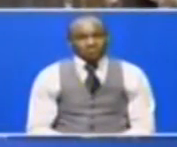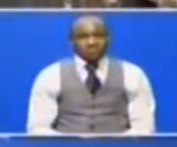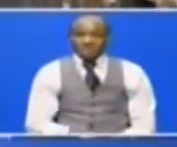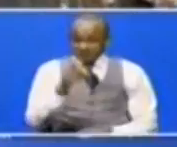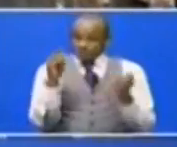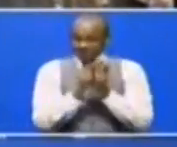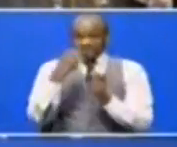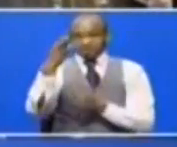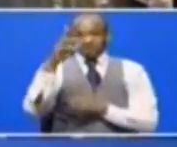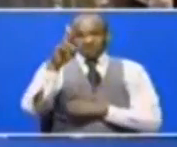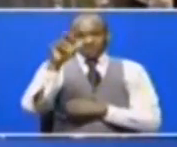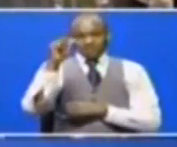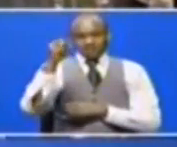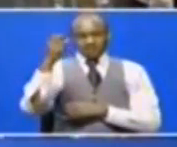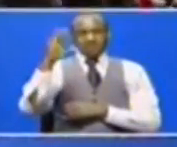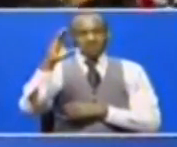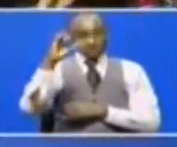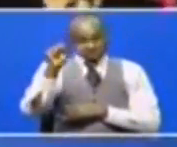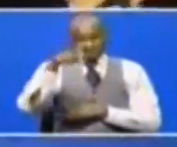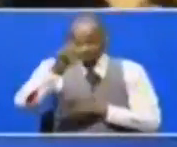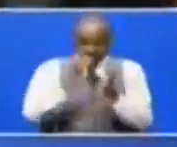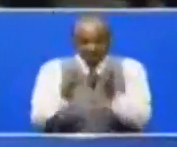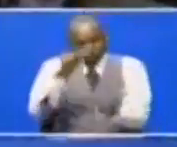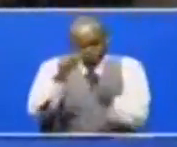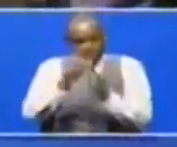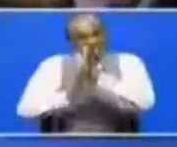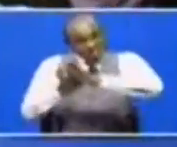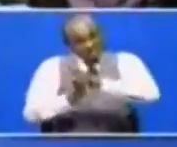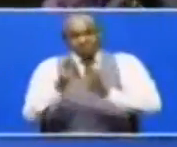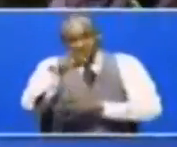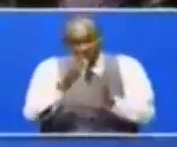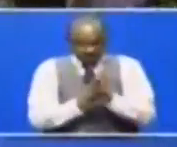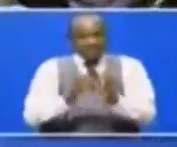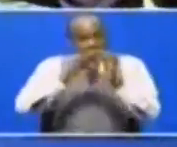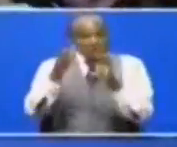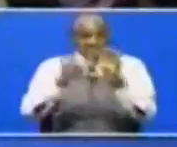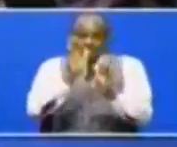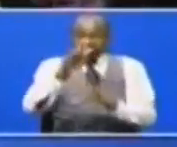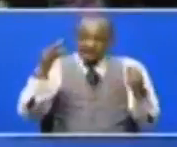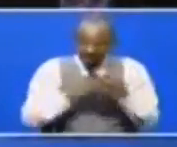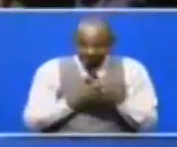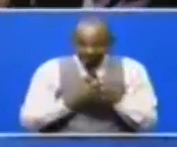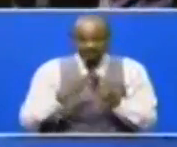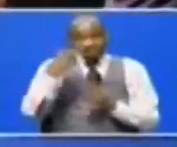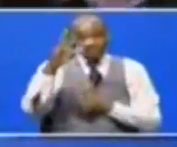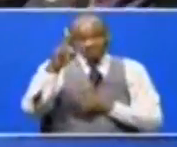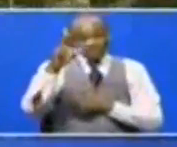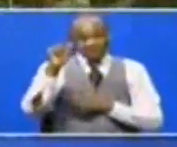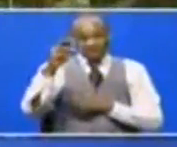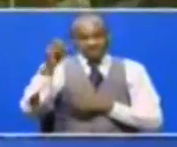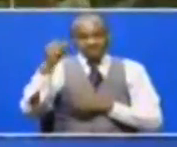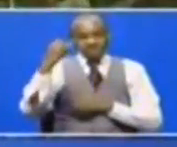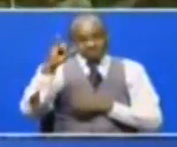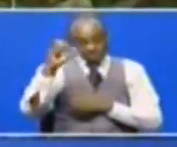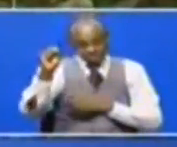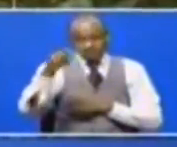Meet Francis Mwangi, a truck driver and a sole breadwinner in a family of eight. Francis, a reflection of